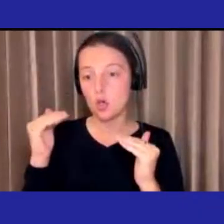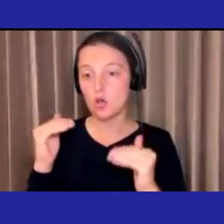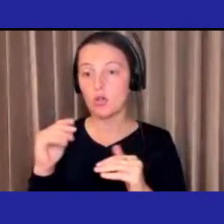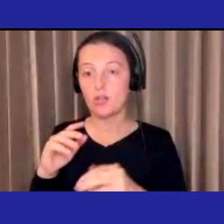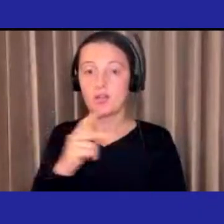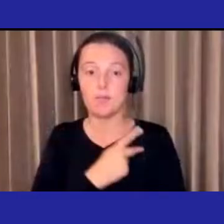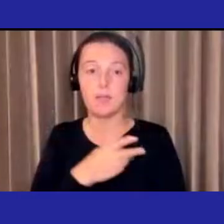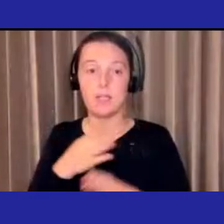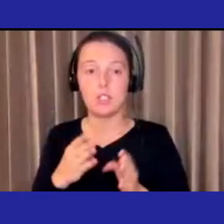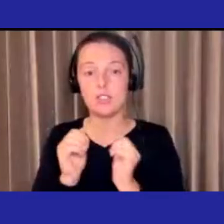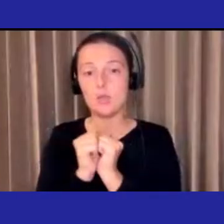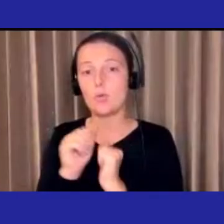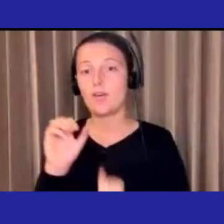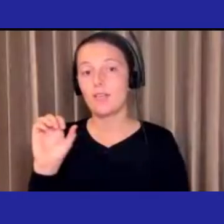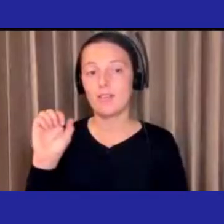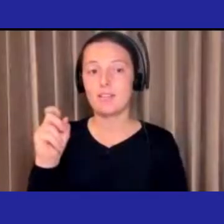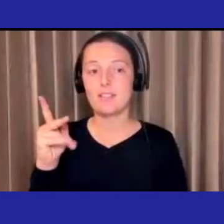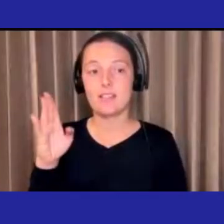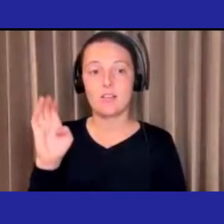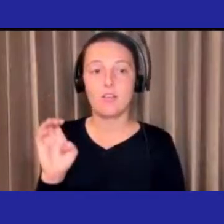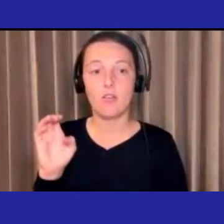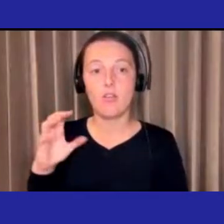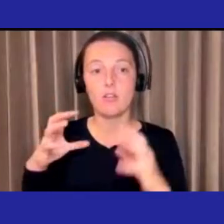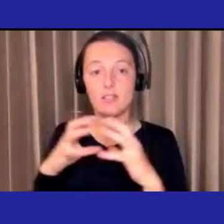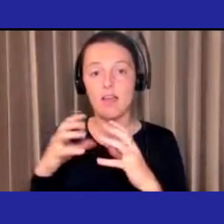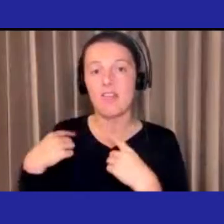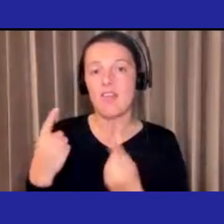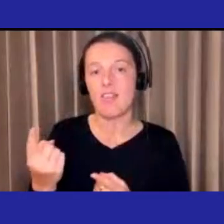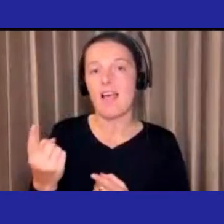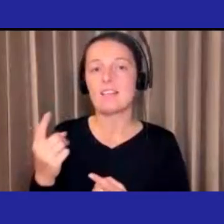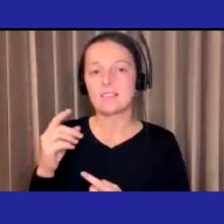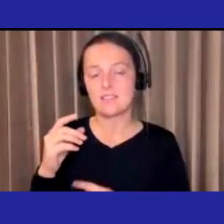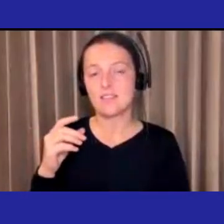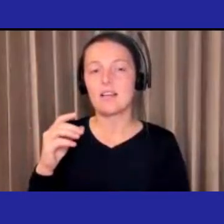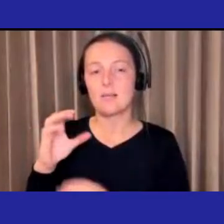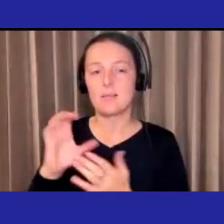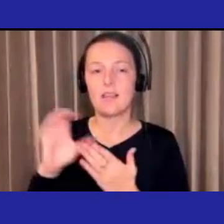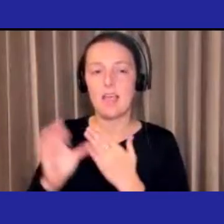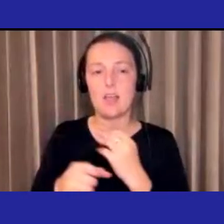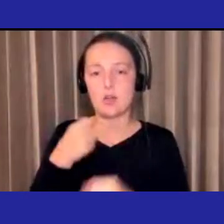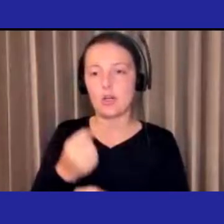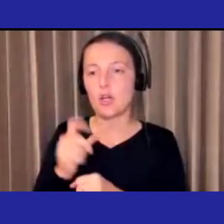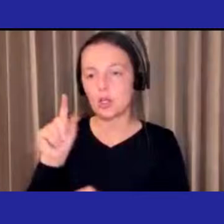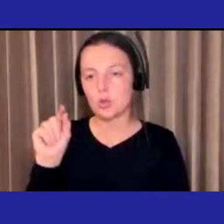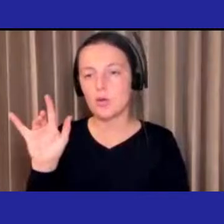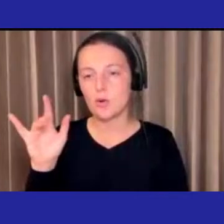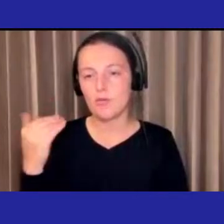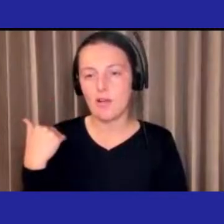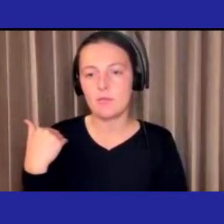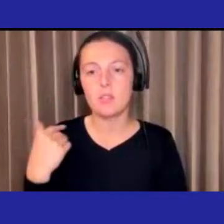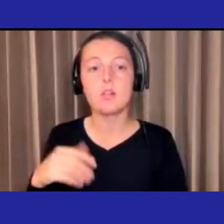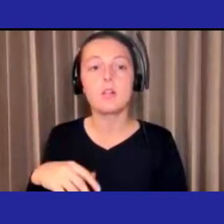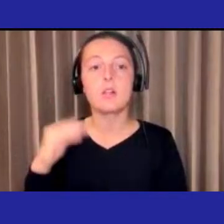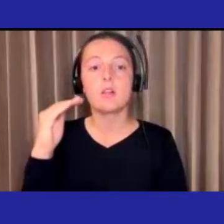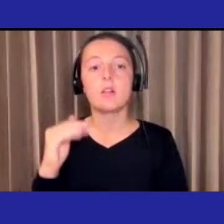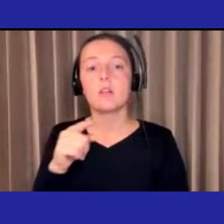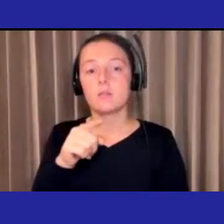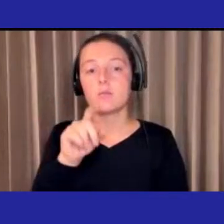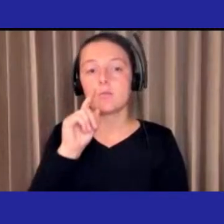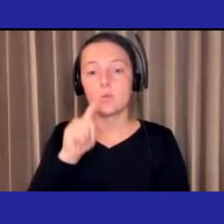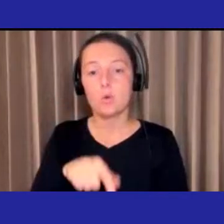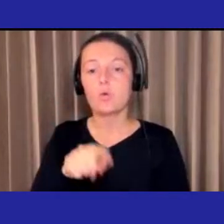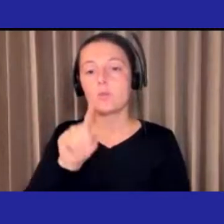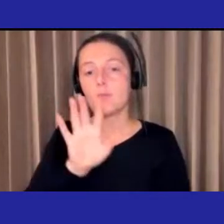year, 2025. So you can see here that we have about 1,761 patients that are